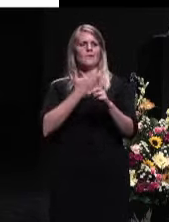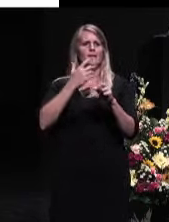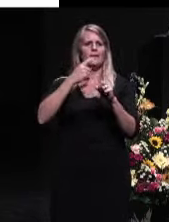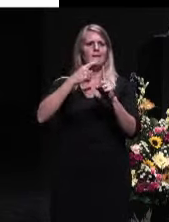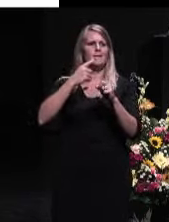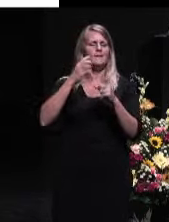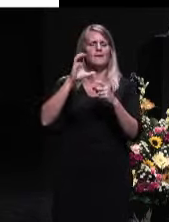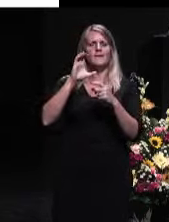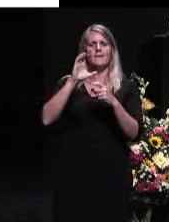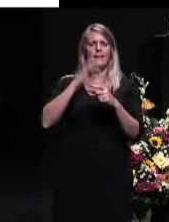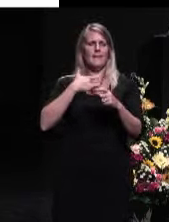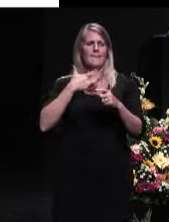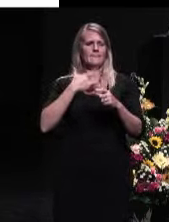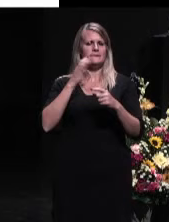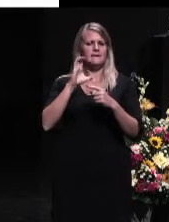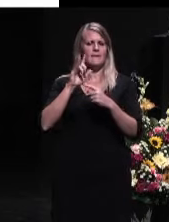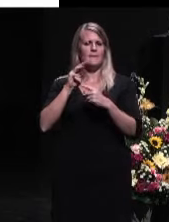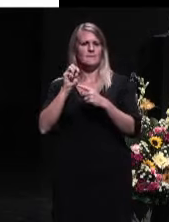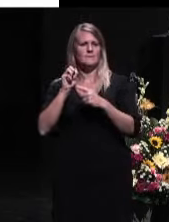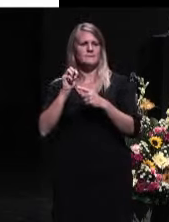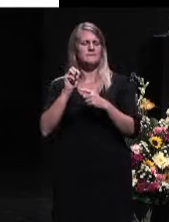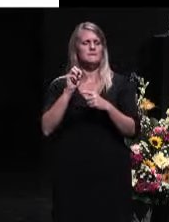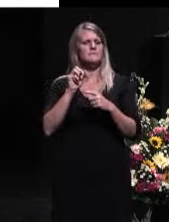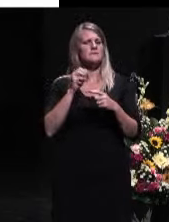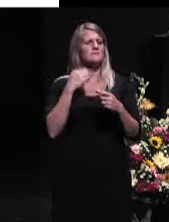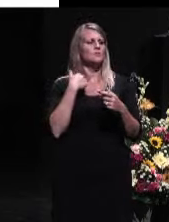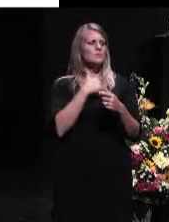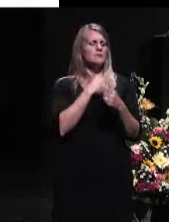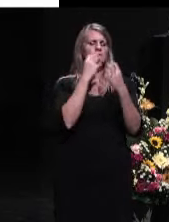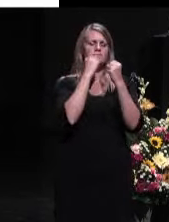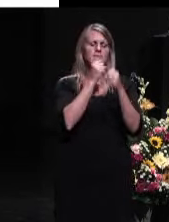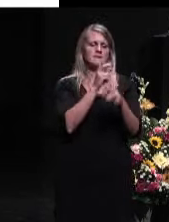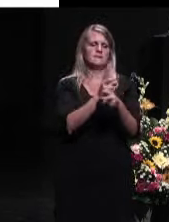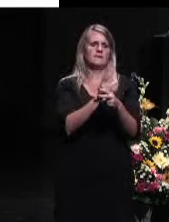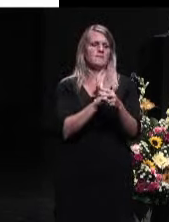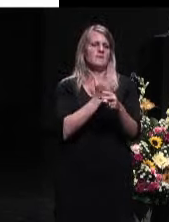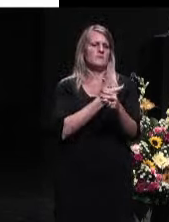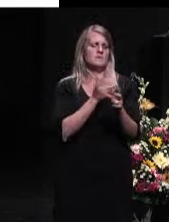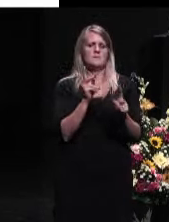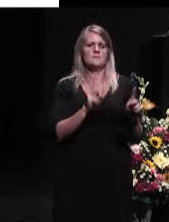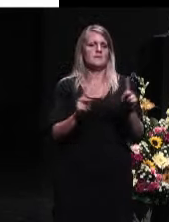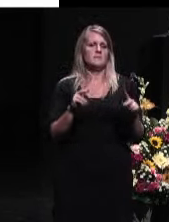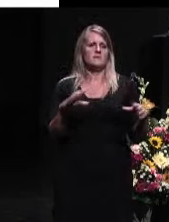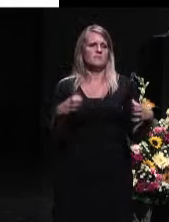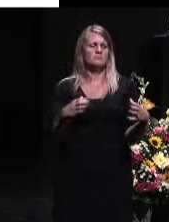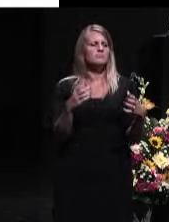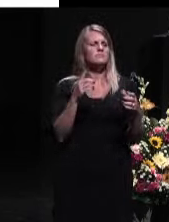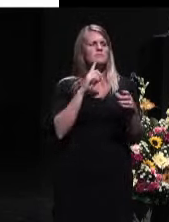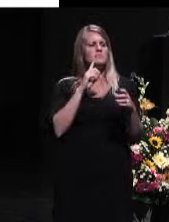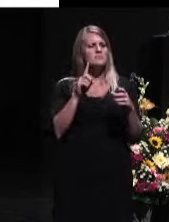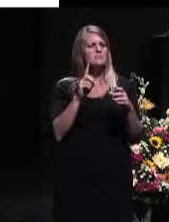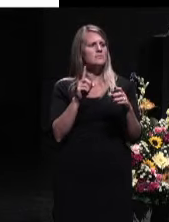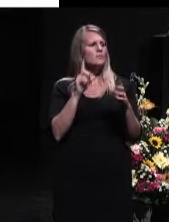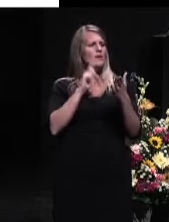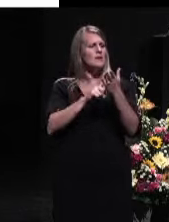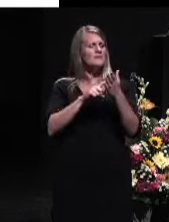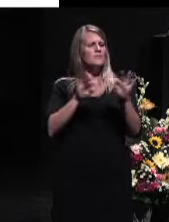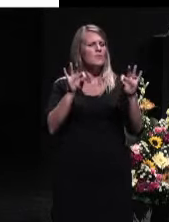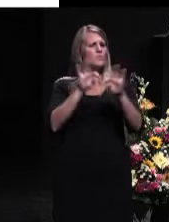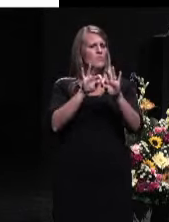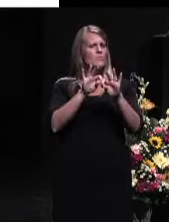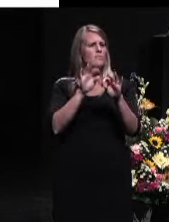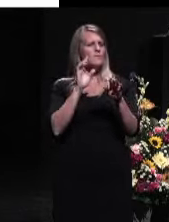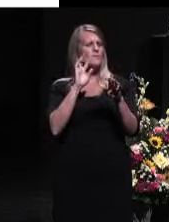are aimed at really taking care of our people and recognizing the value, the role, and the importance of a number of different